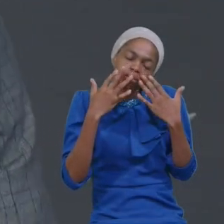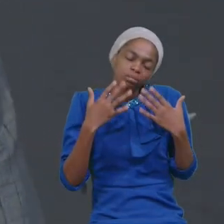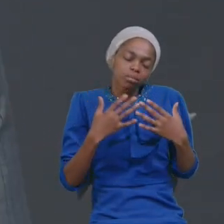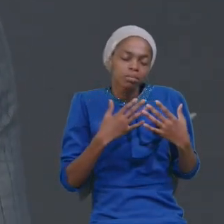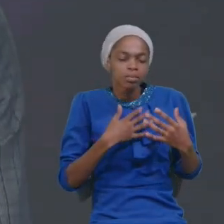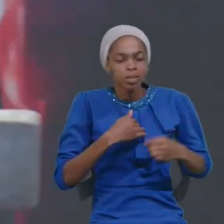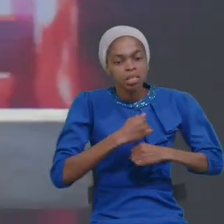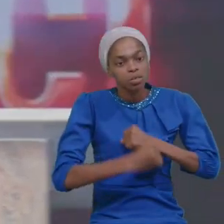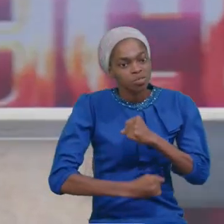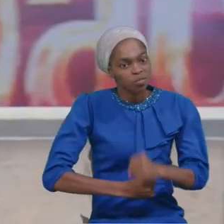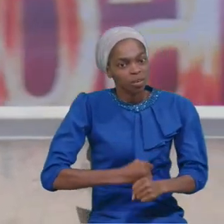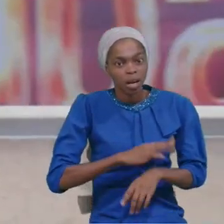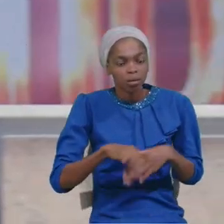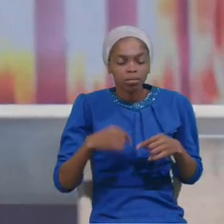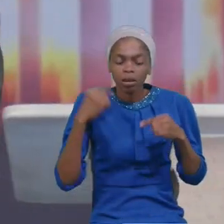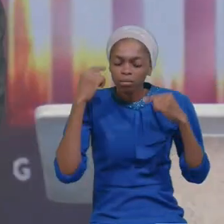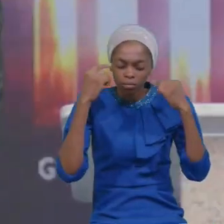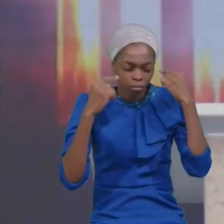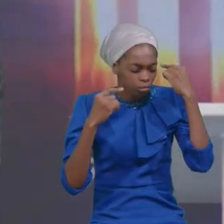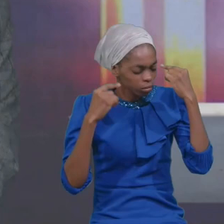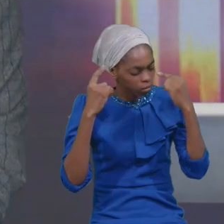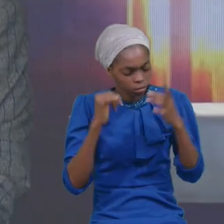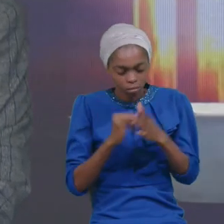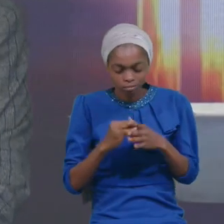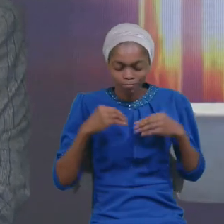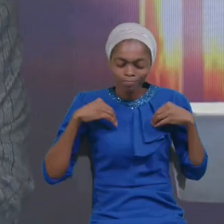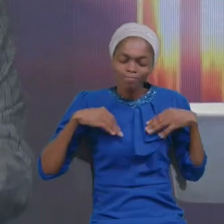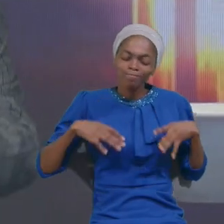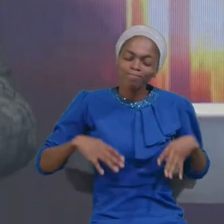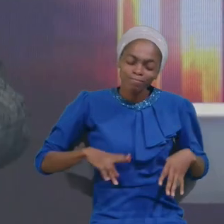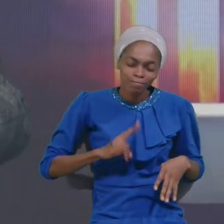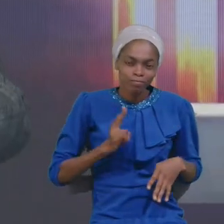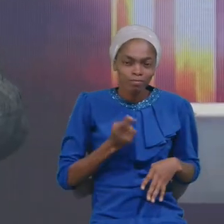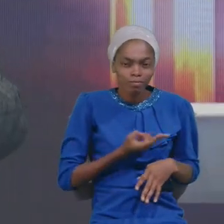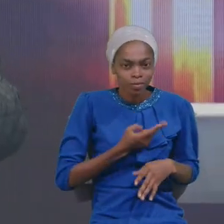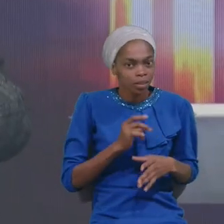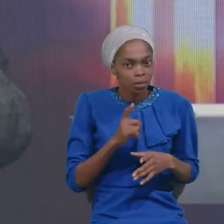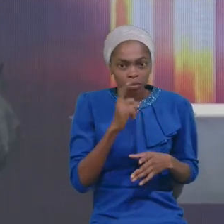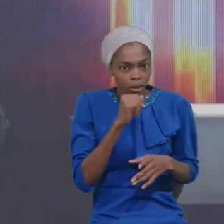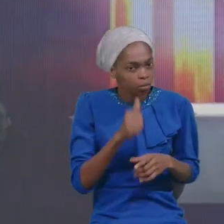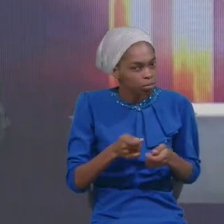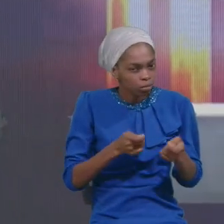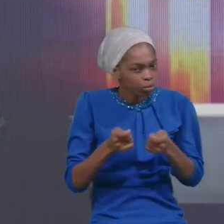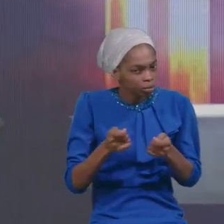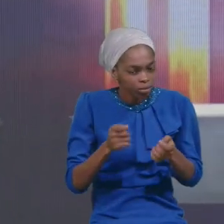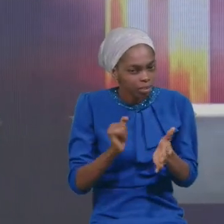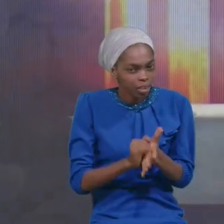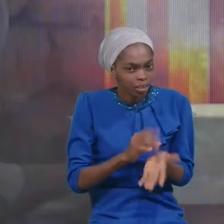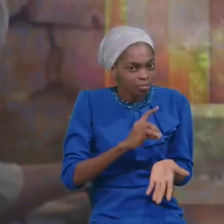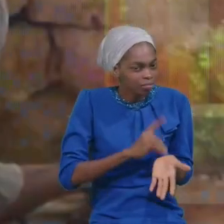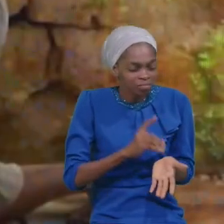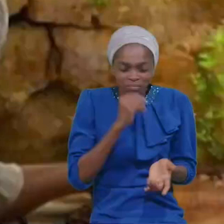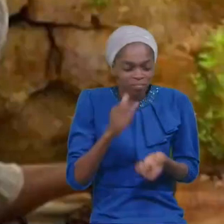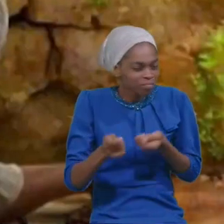handle that. There's only one person that can handle both the external and the internal. It can take the